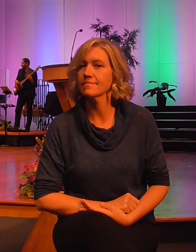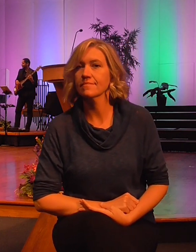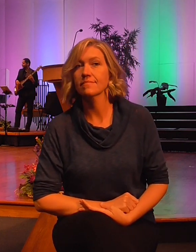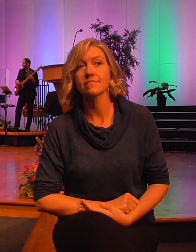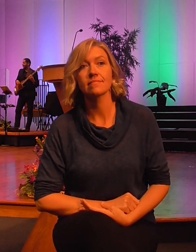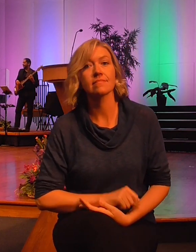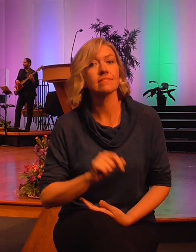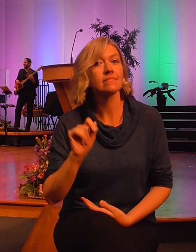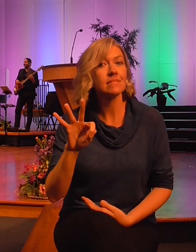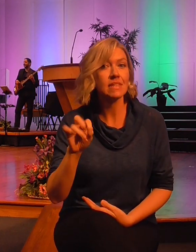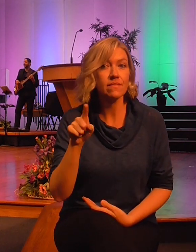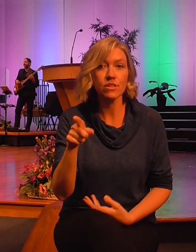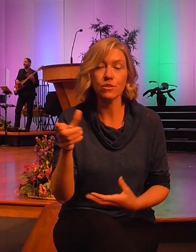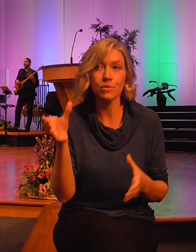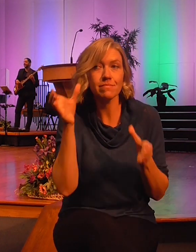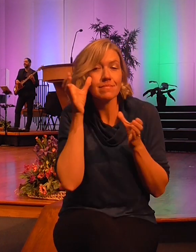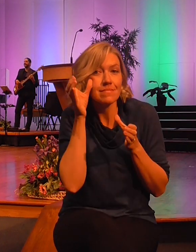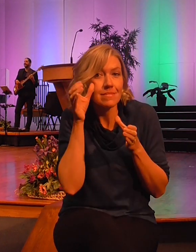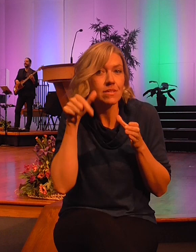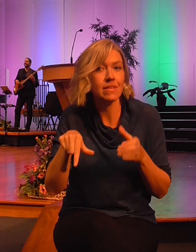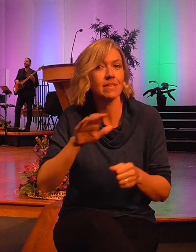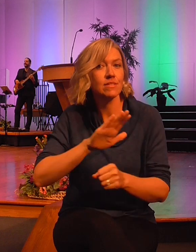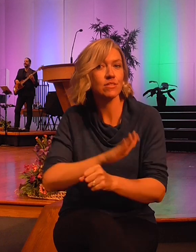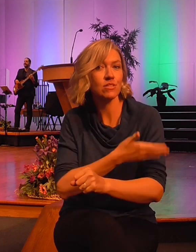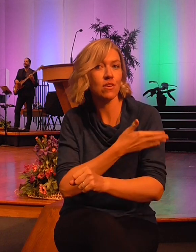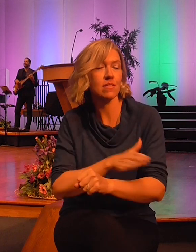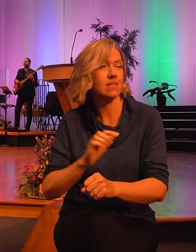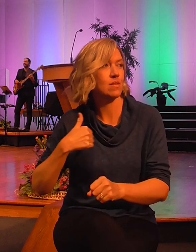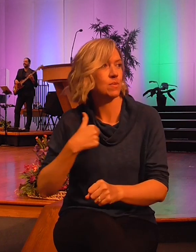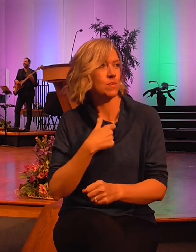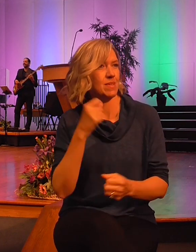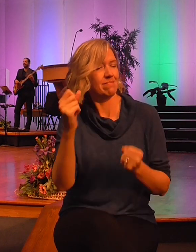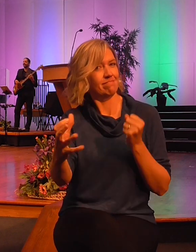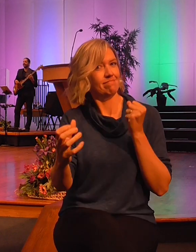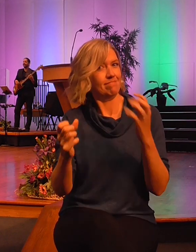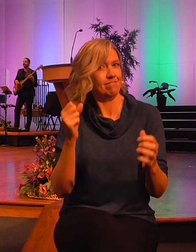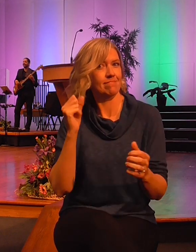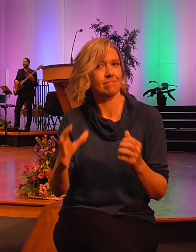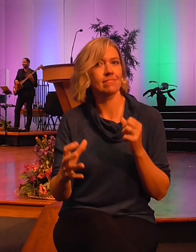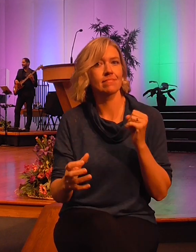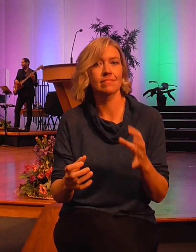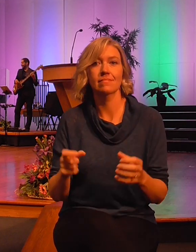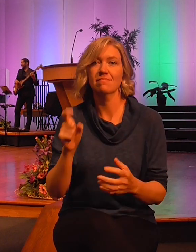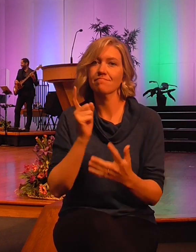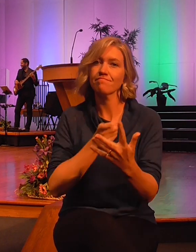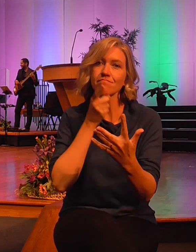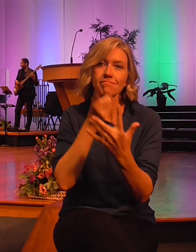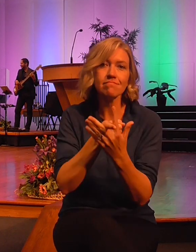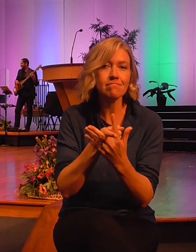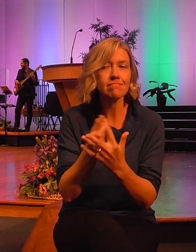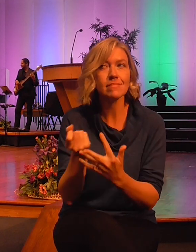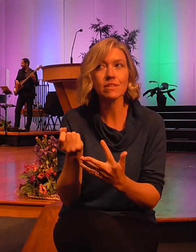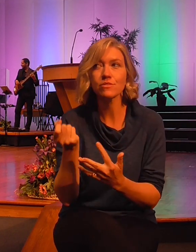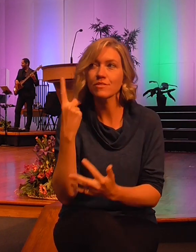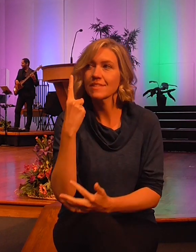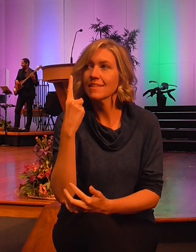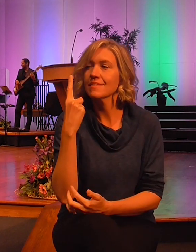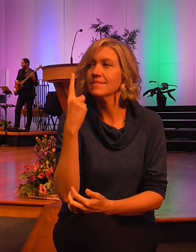now. If you hear the song we sing, you must